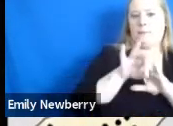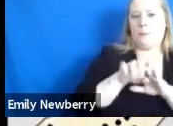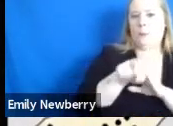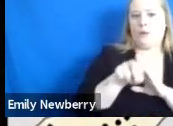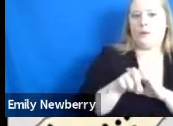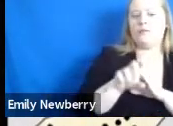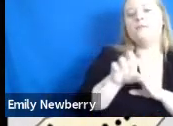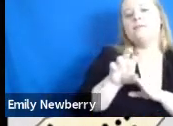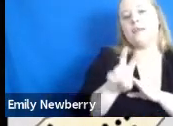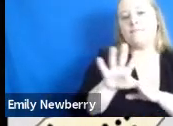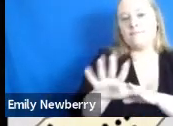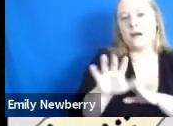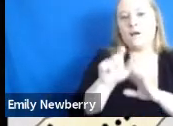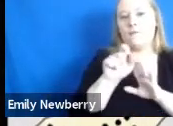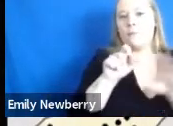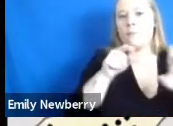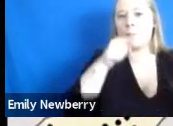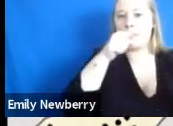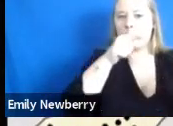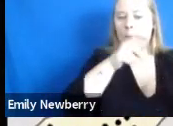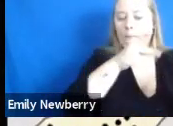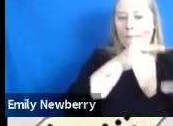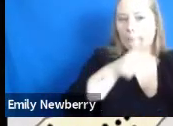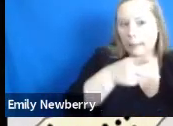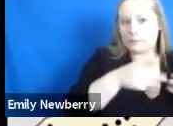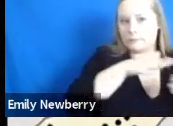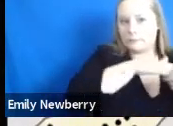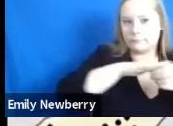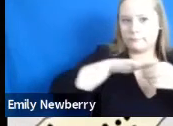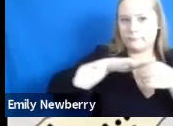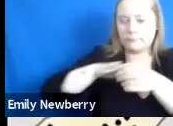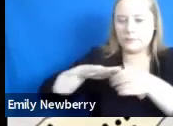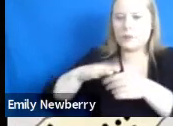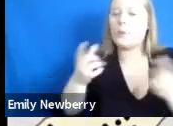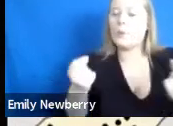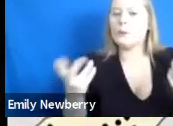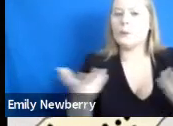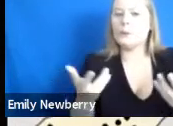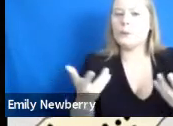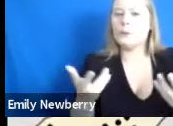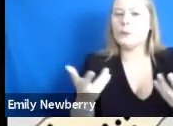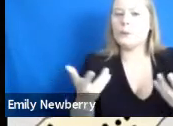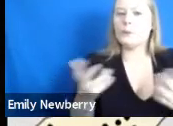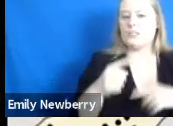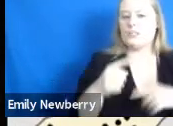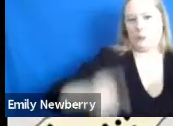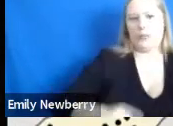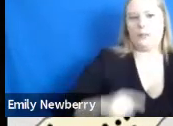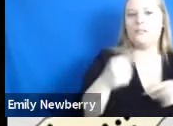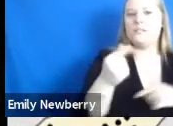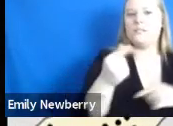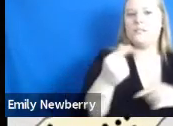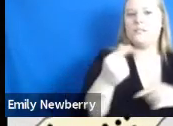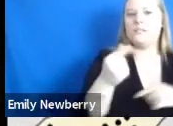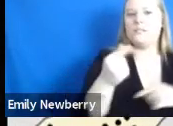in the fields. So what we used to do, we randomized these in ArcGIS and fed these